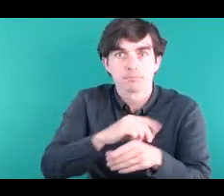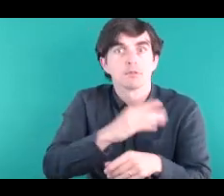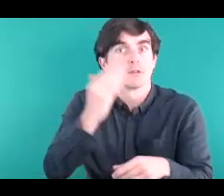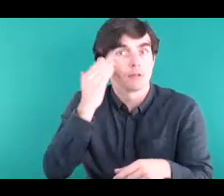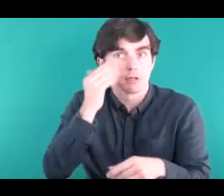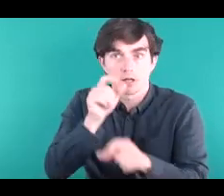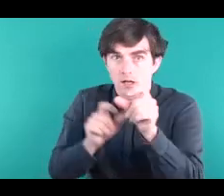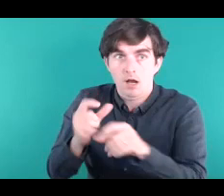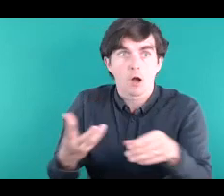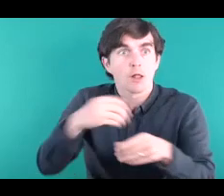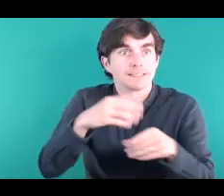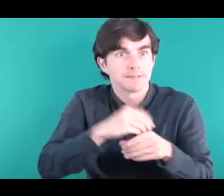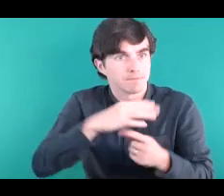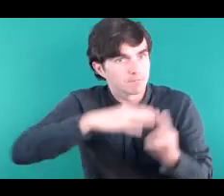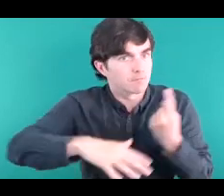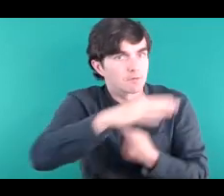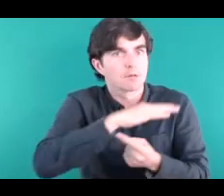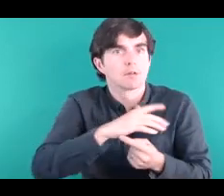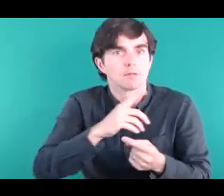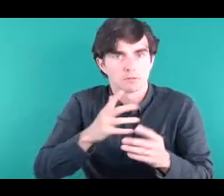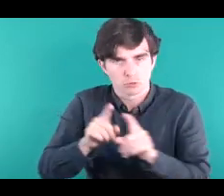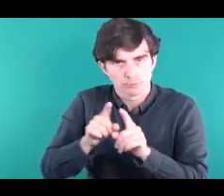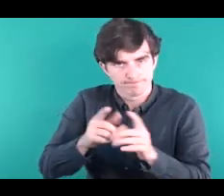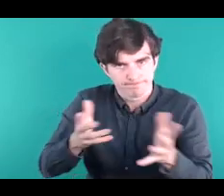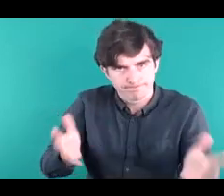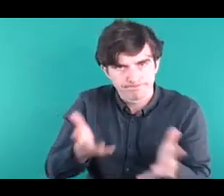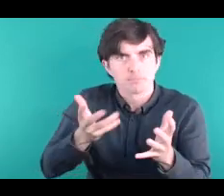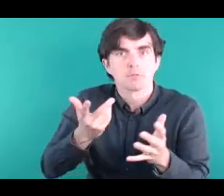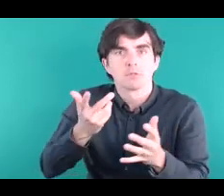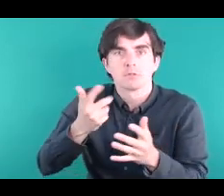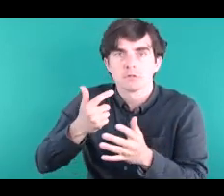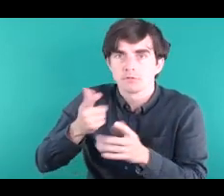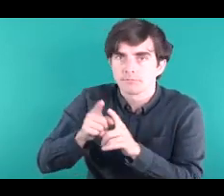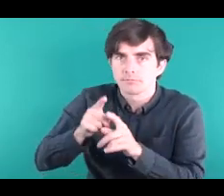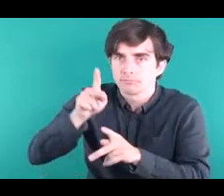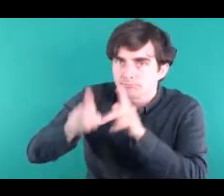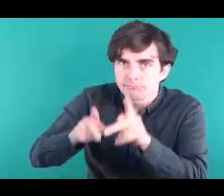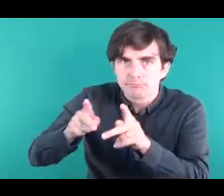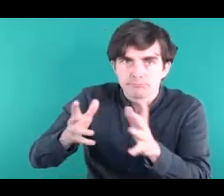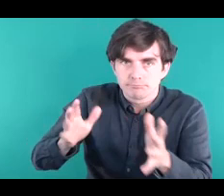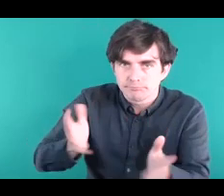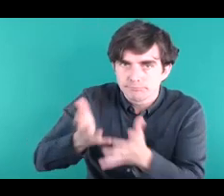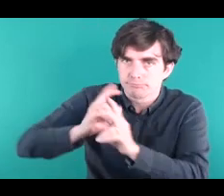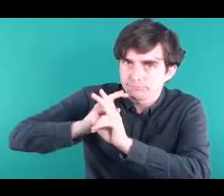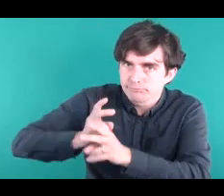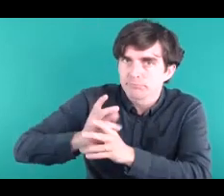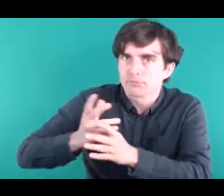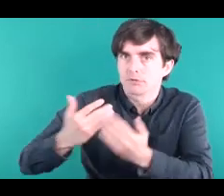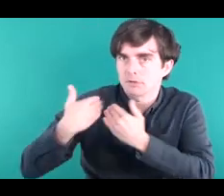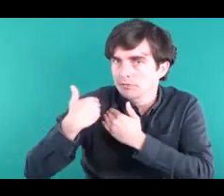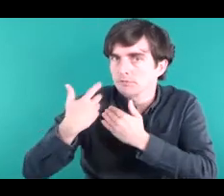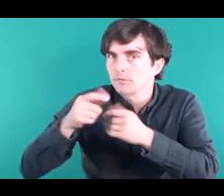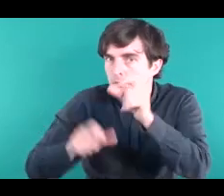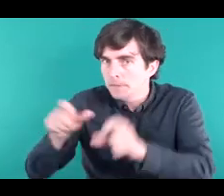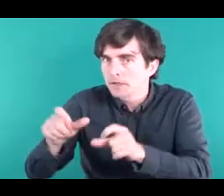Fatma, for this overview of the situation in Kenya. And thank you for showing how the challenges